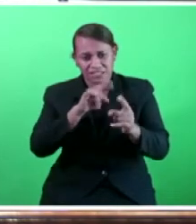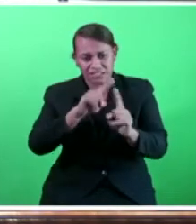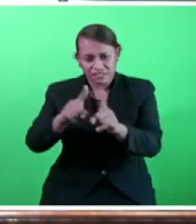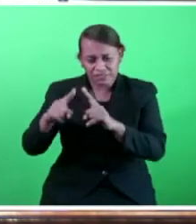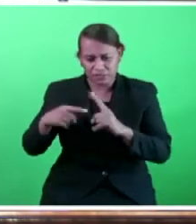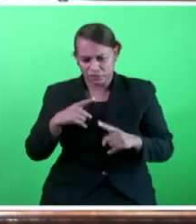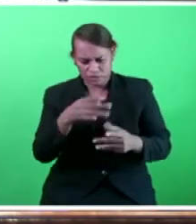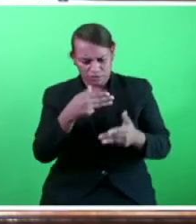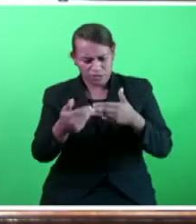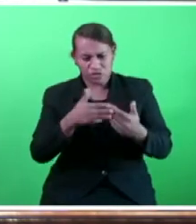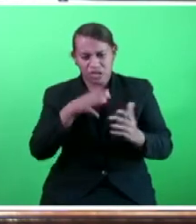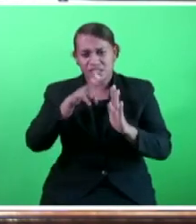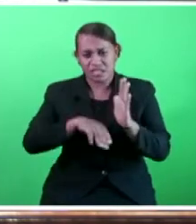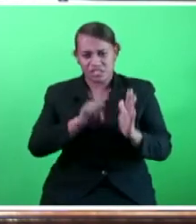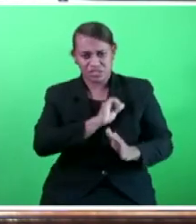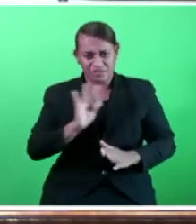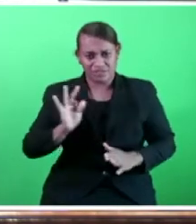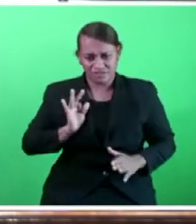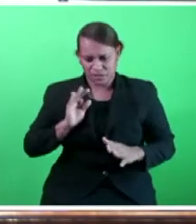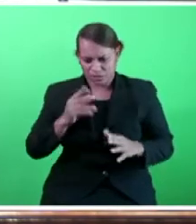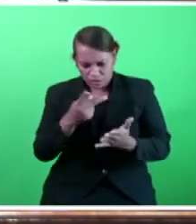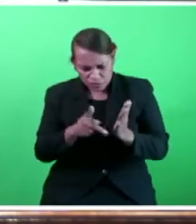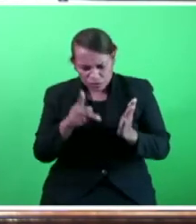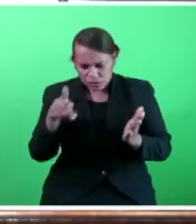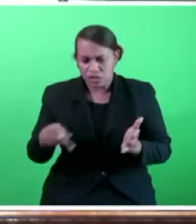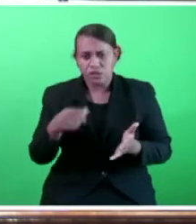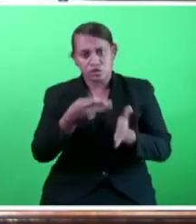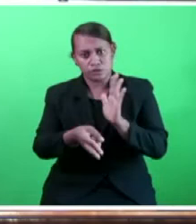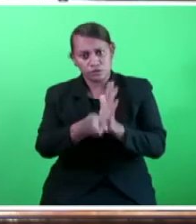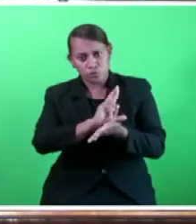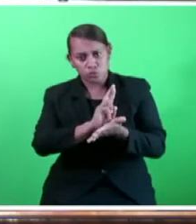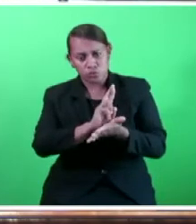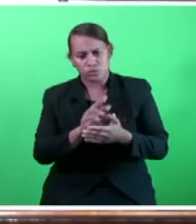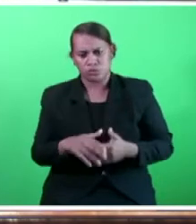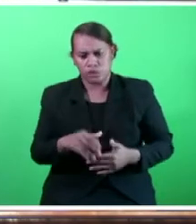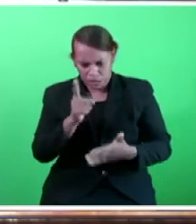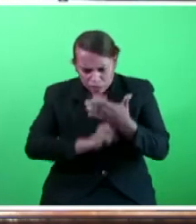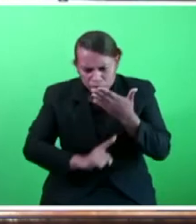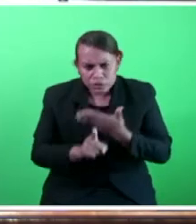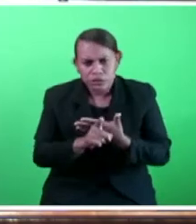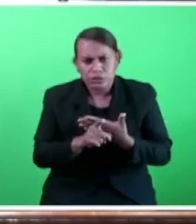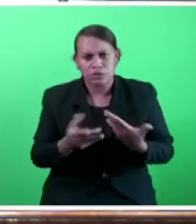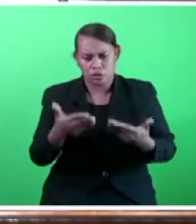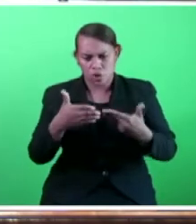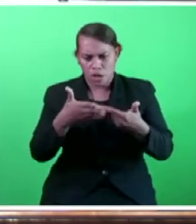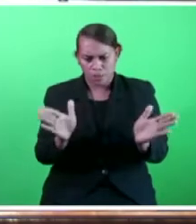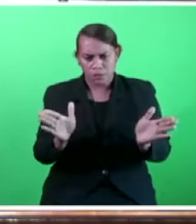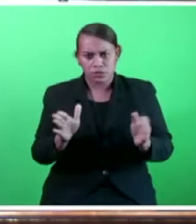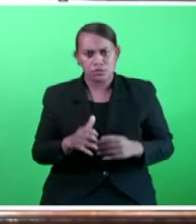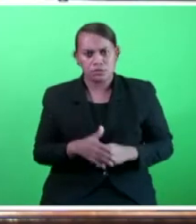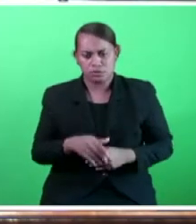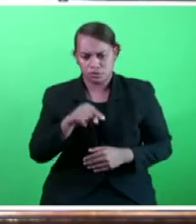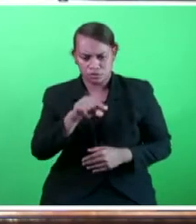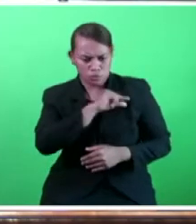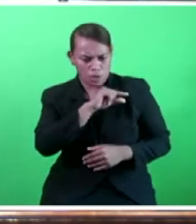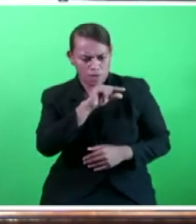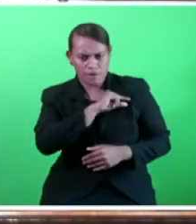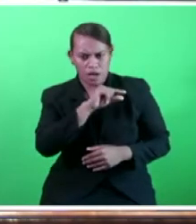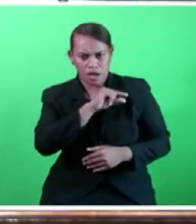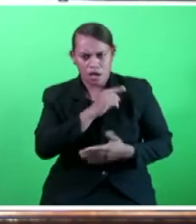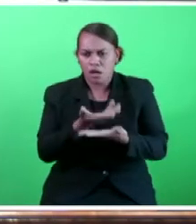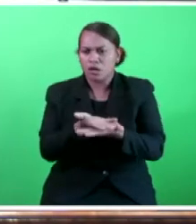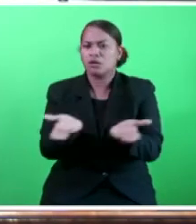civil service. The review found that the principles and structure of the open merit recruitment and selection guidelines supported the permanent secretaries